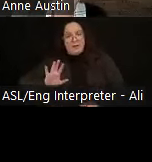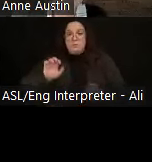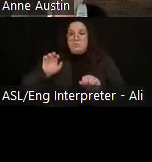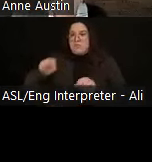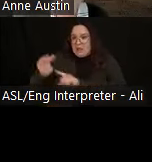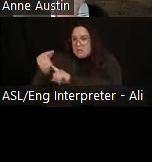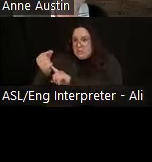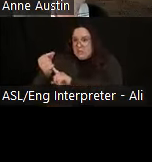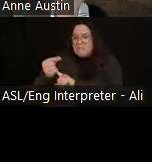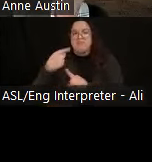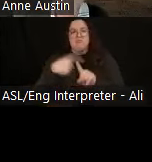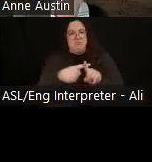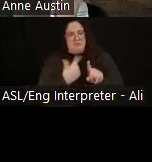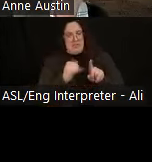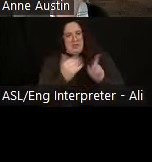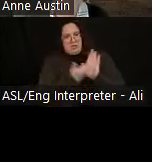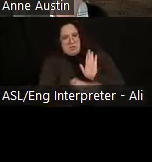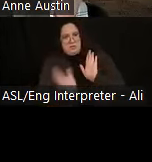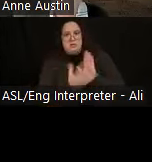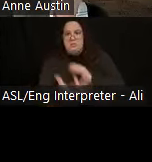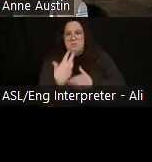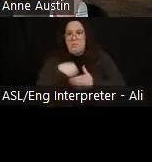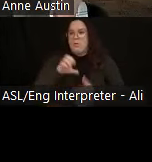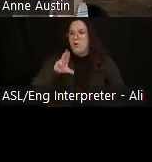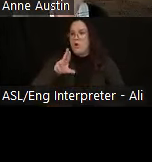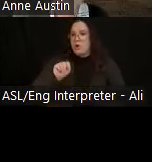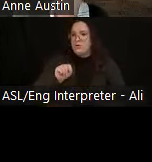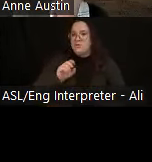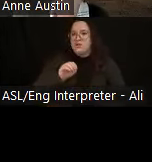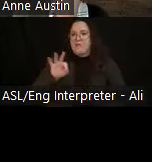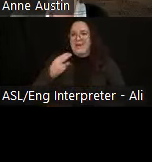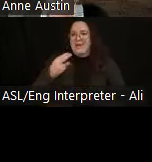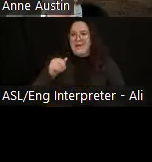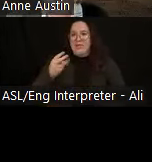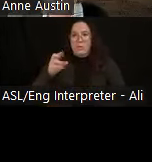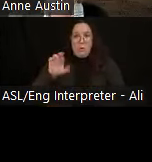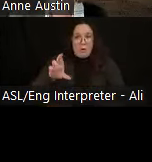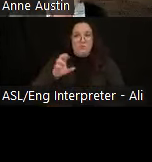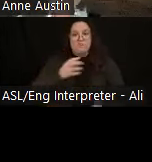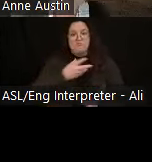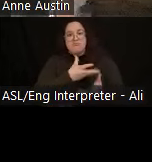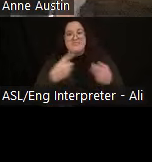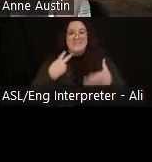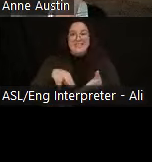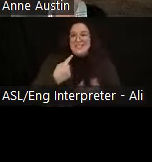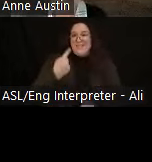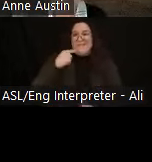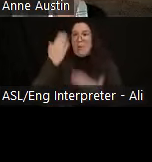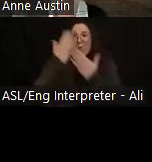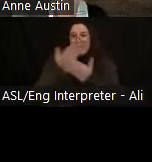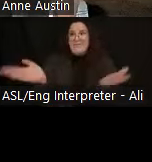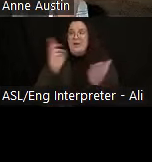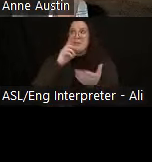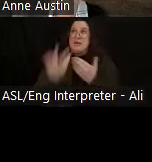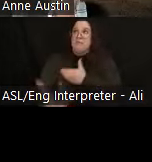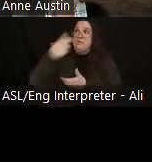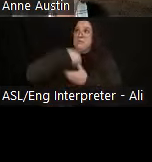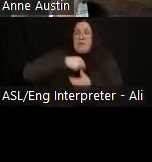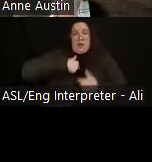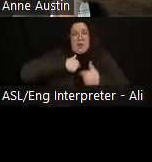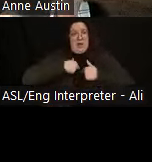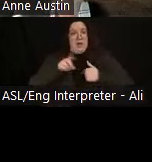as key members of the cult of Hathor, dancing and performing for the divine, even as the divine.